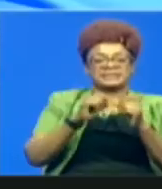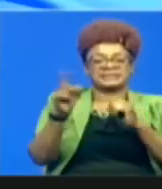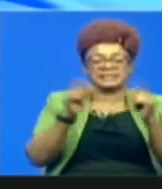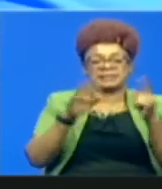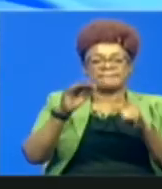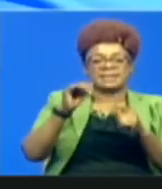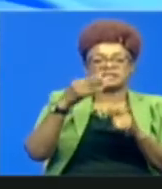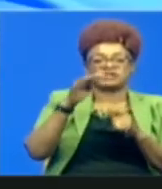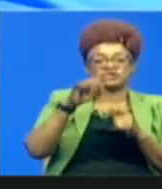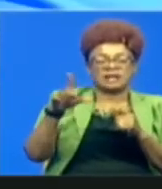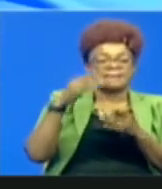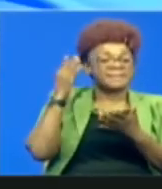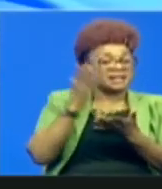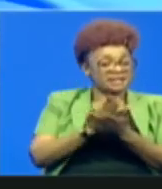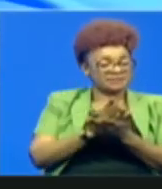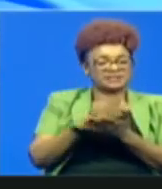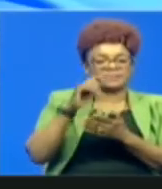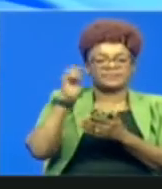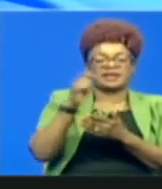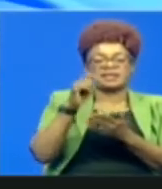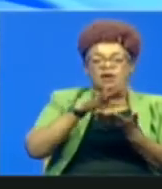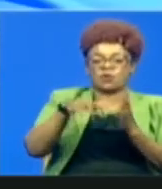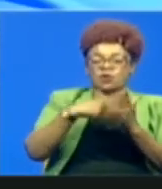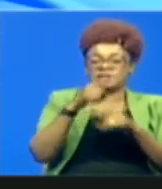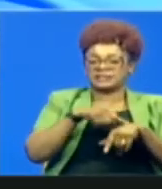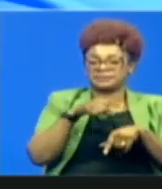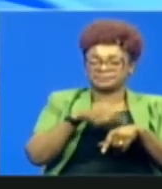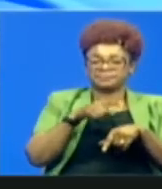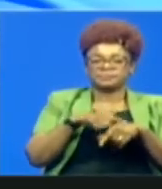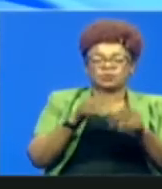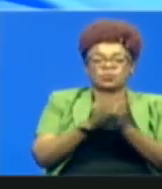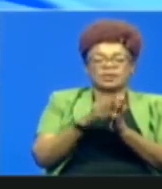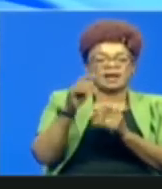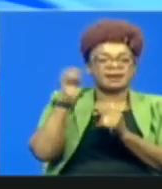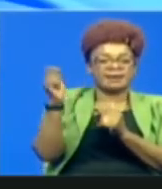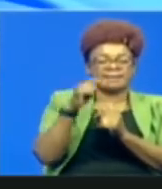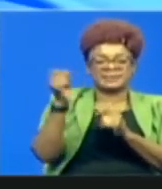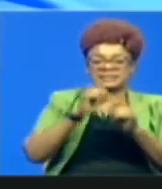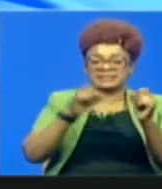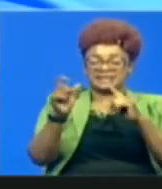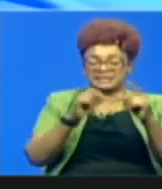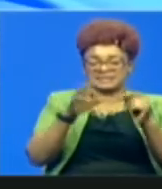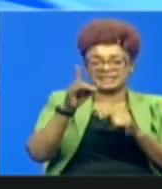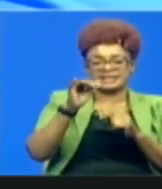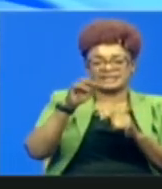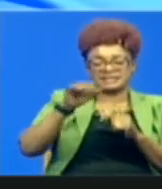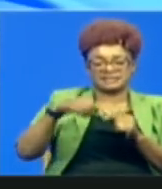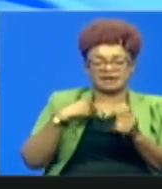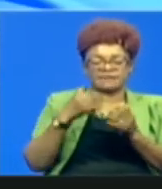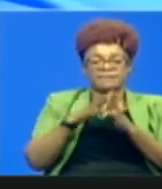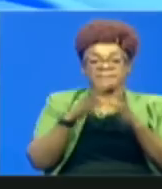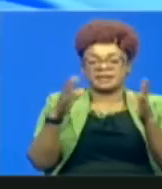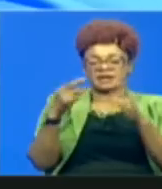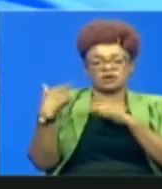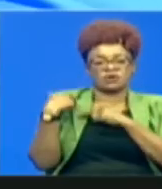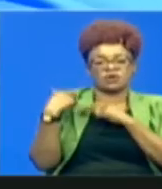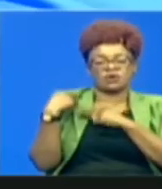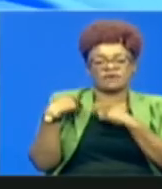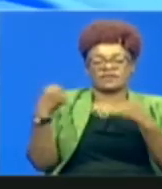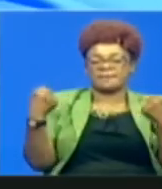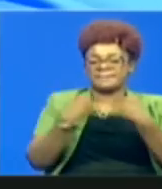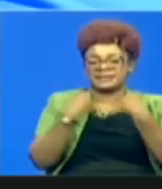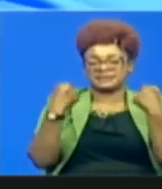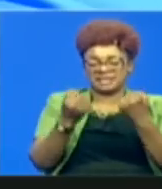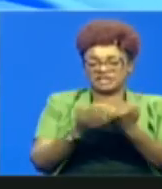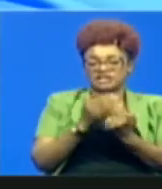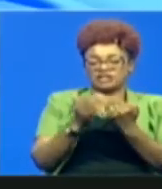Mulwa believes Kenya's all-time top scorer with Harambee Stars Dennis Oliech has a big role of impacting and nurturing